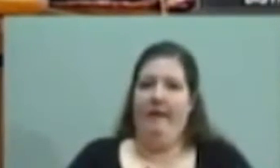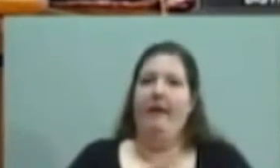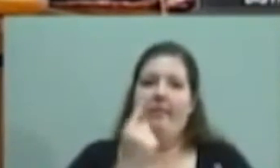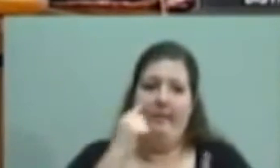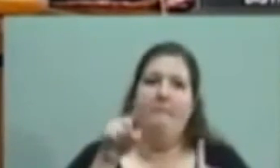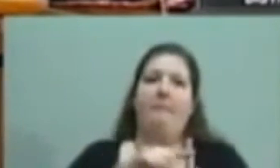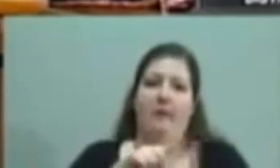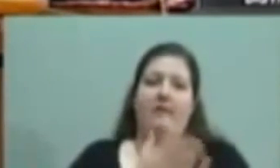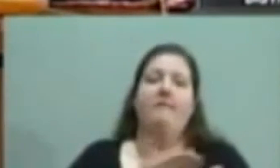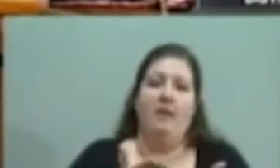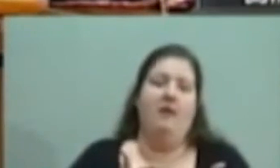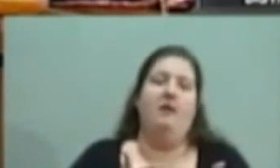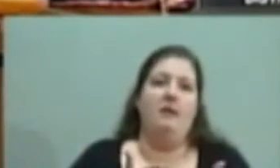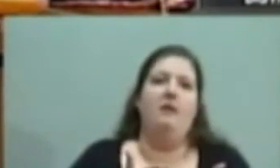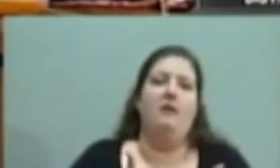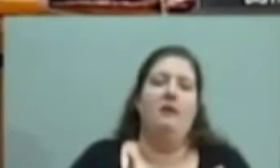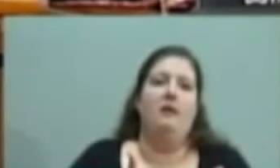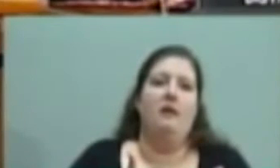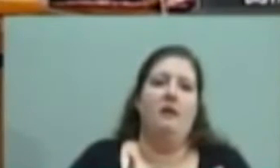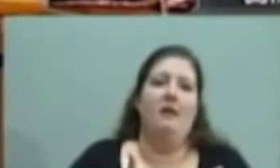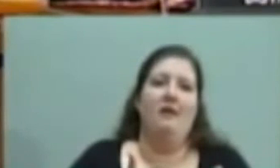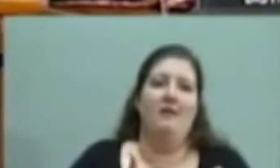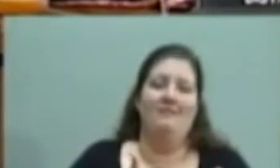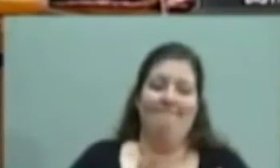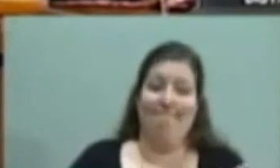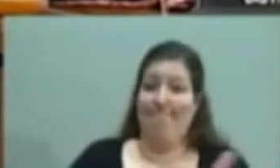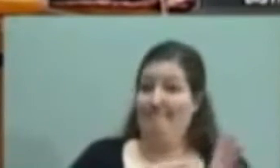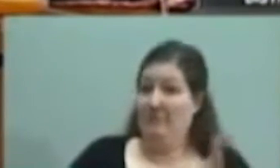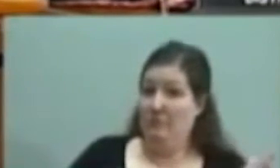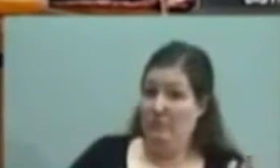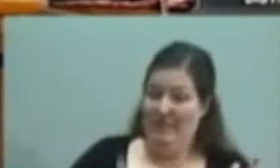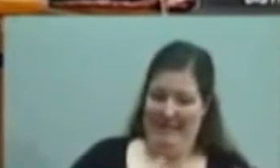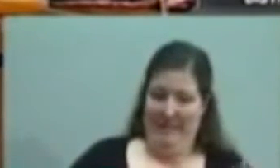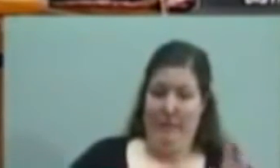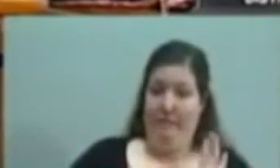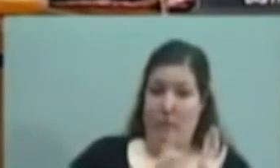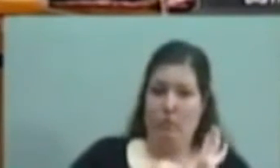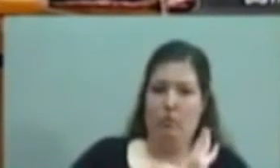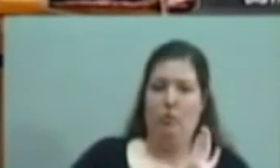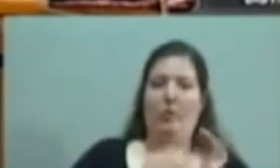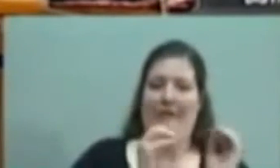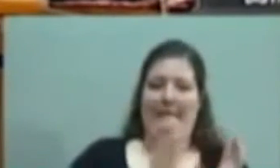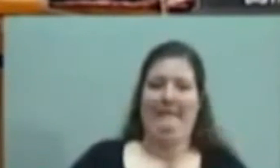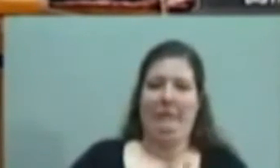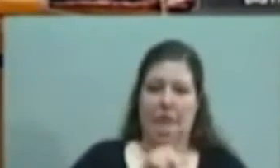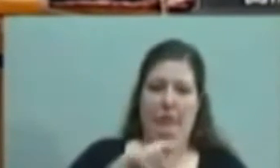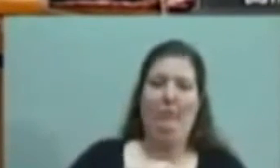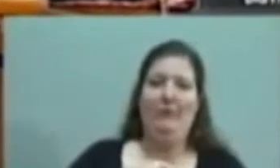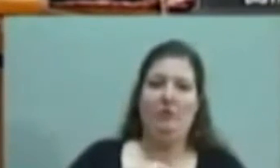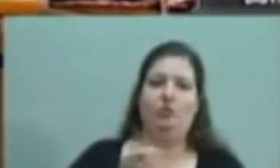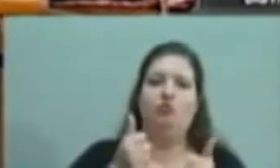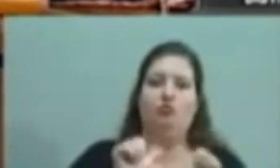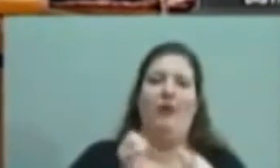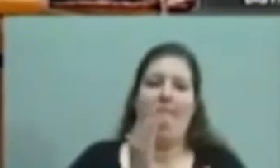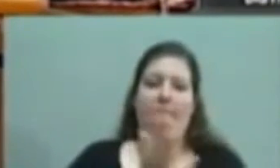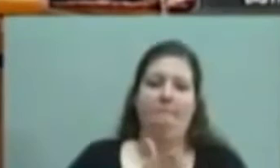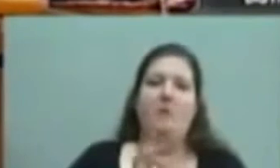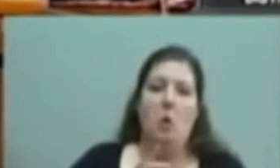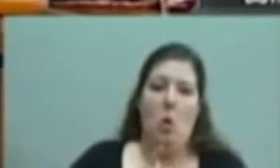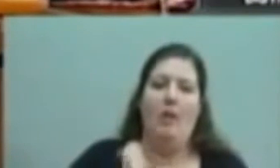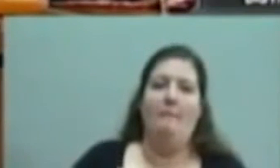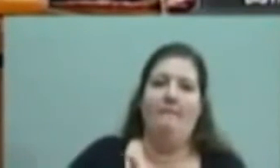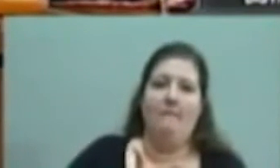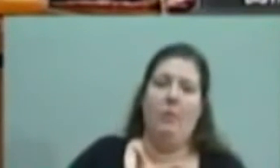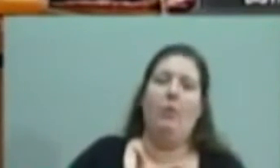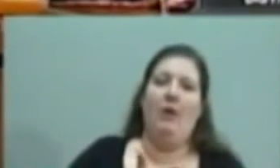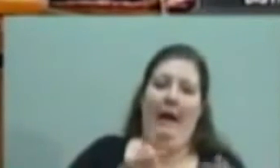that says in our review is that teachers and principals are working to intervene early to help students learn to make